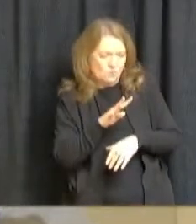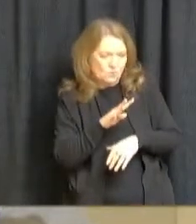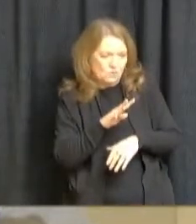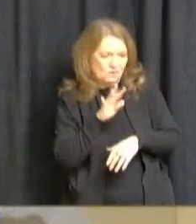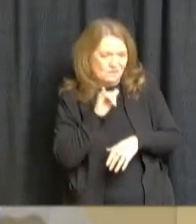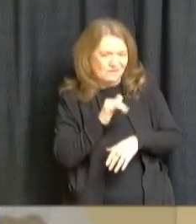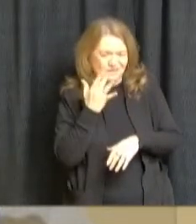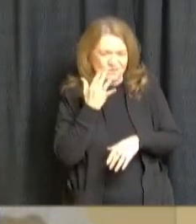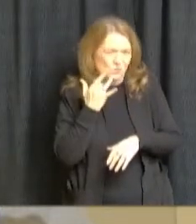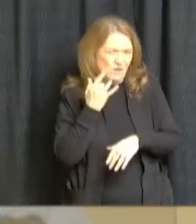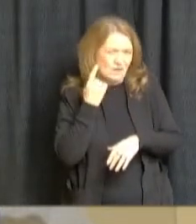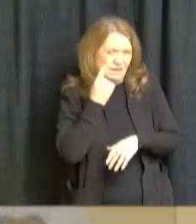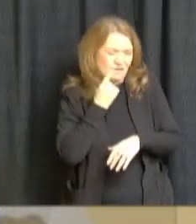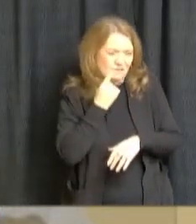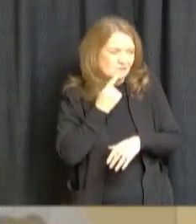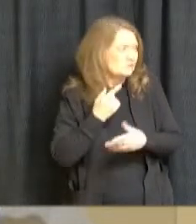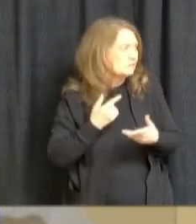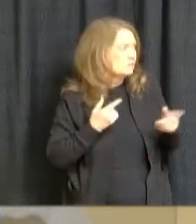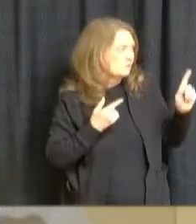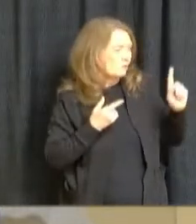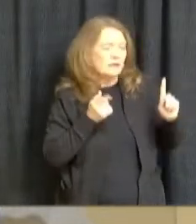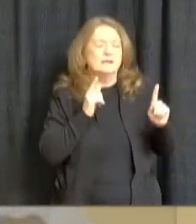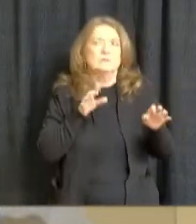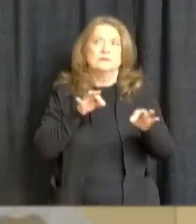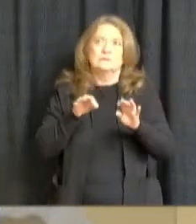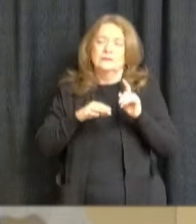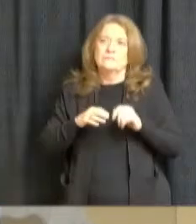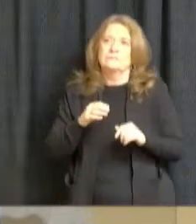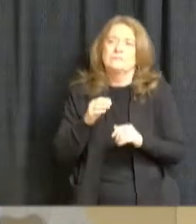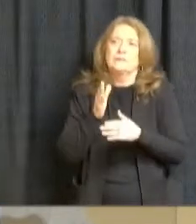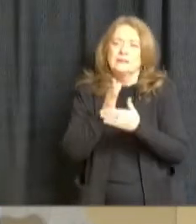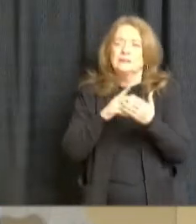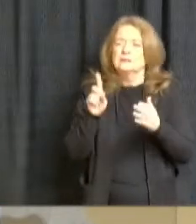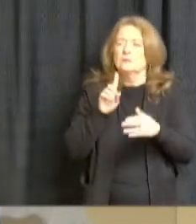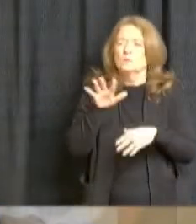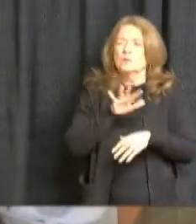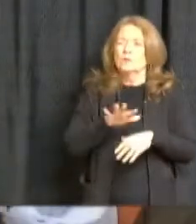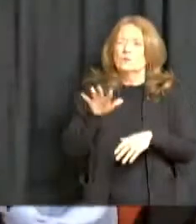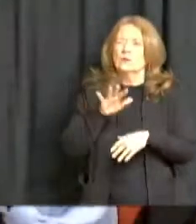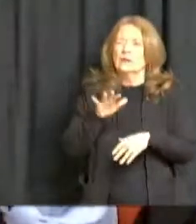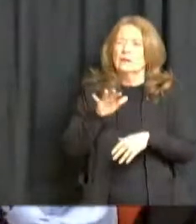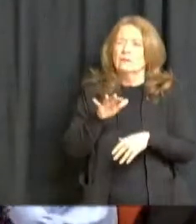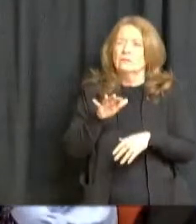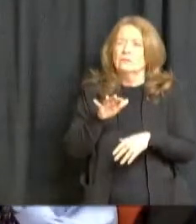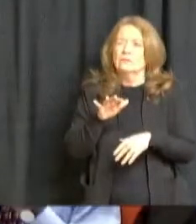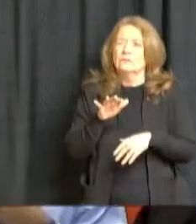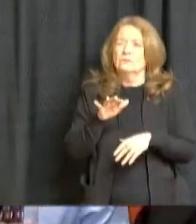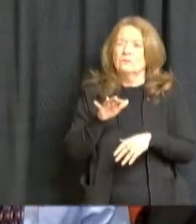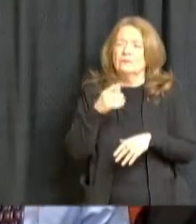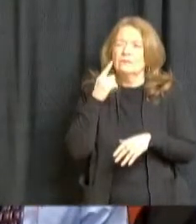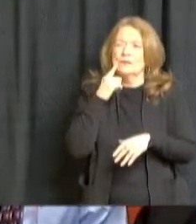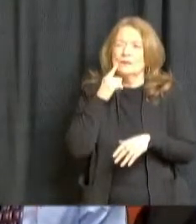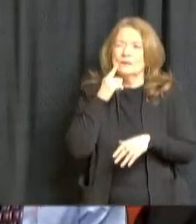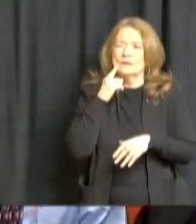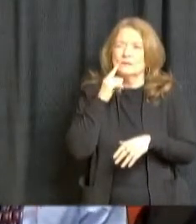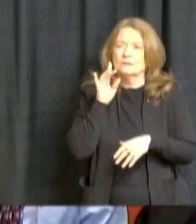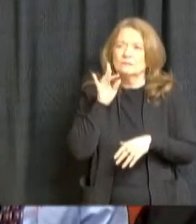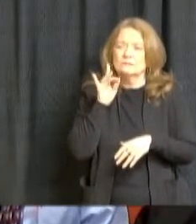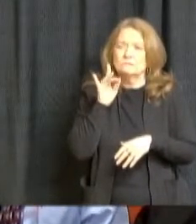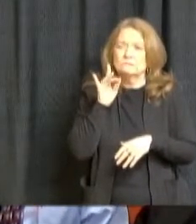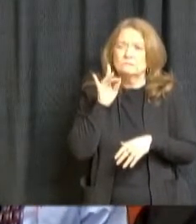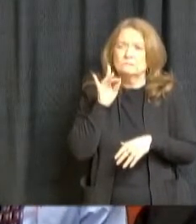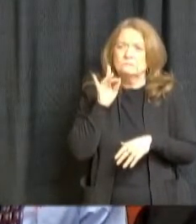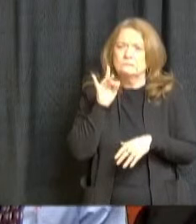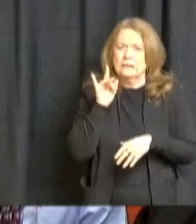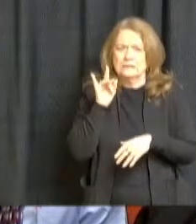That's where my question I is. can explain it. Okay. Somewhere around this term, and I'm going to say it was 18,